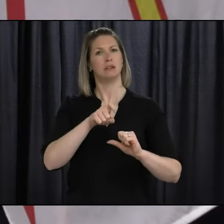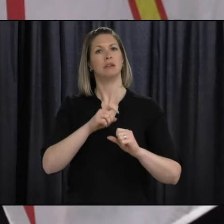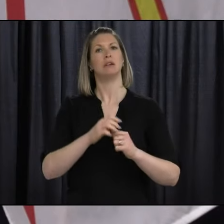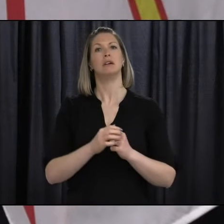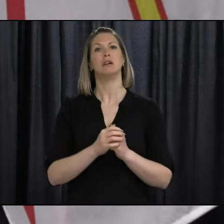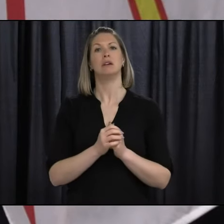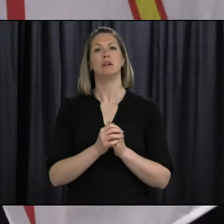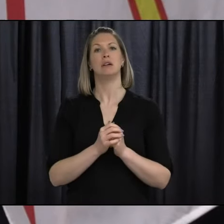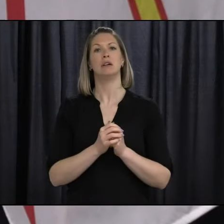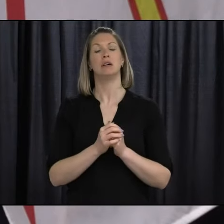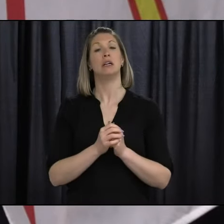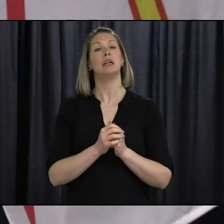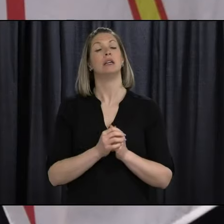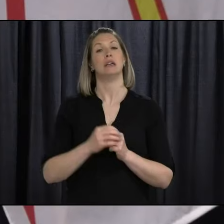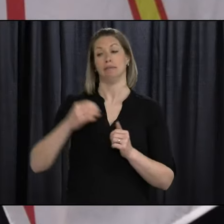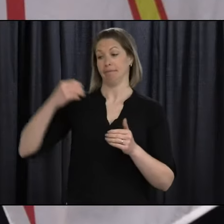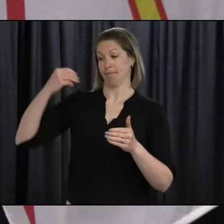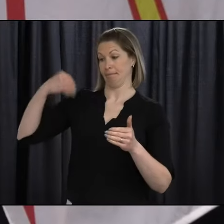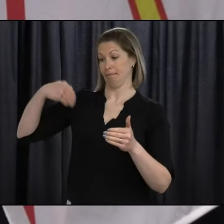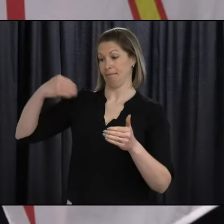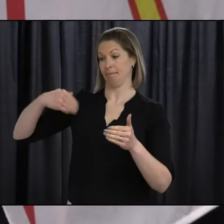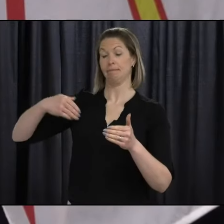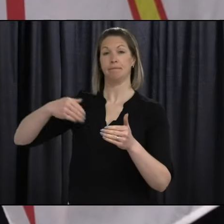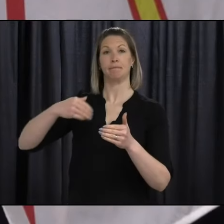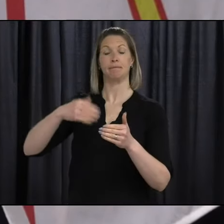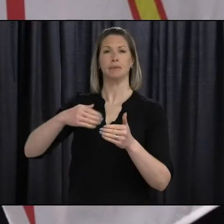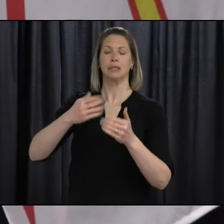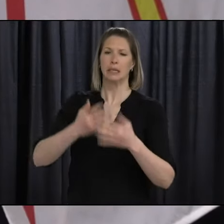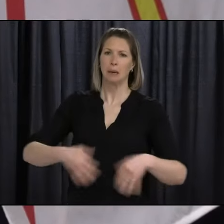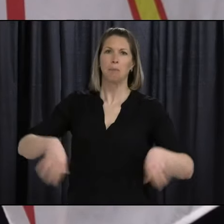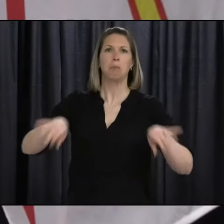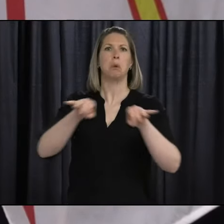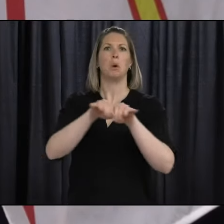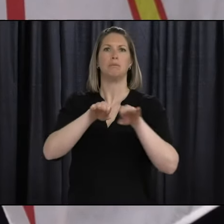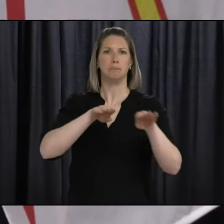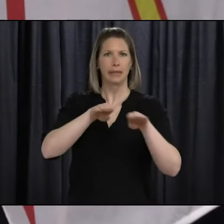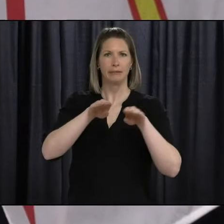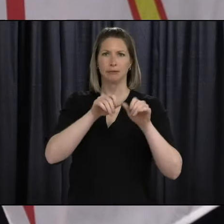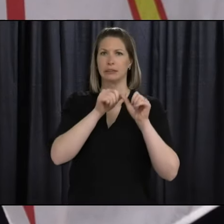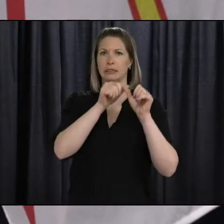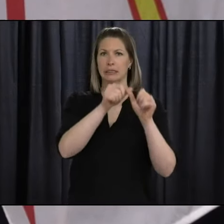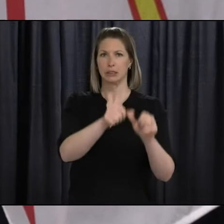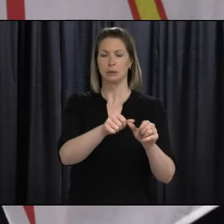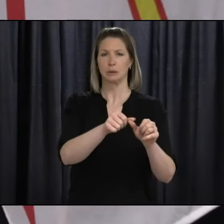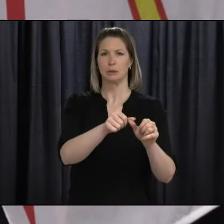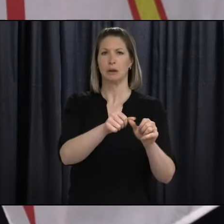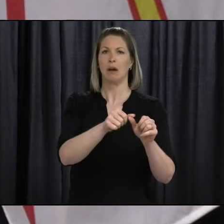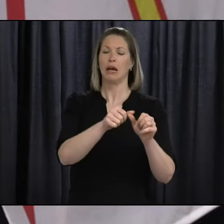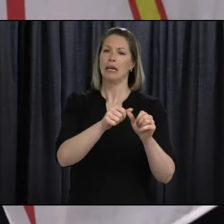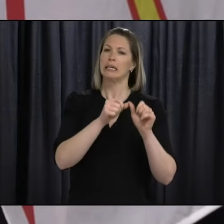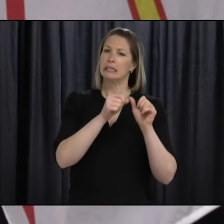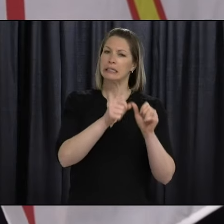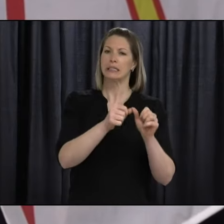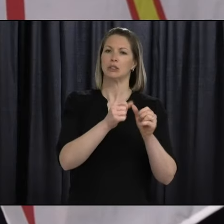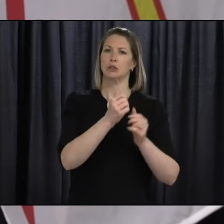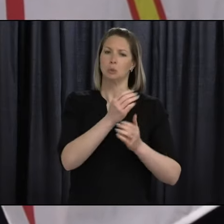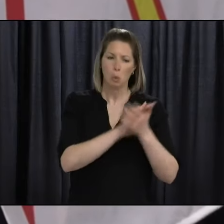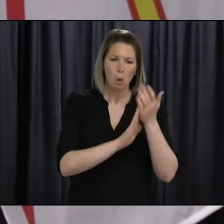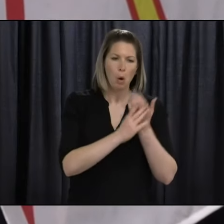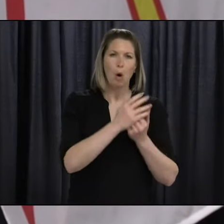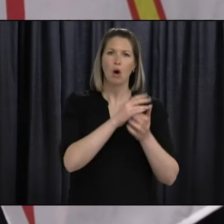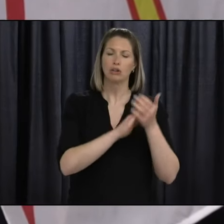following the proven prevention practices is so important. Please continue to wash your hands often and well. Stay